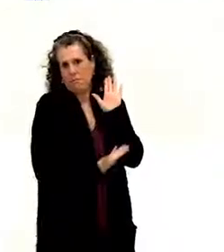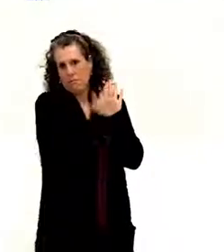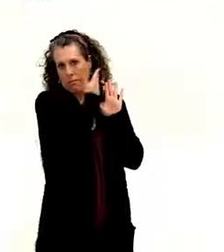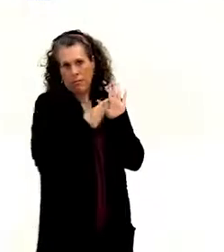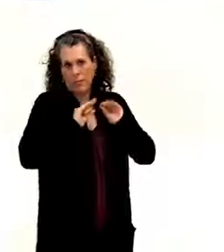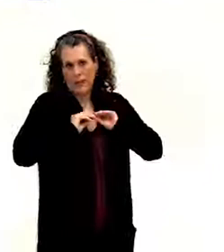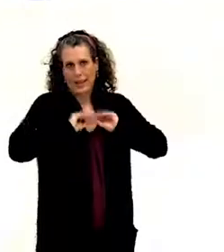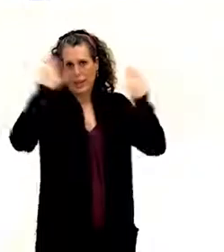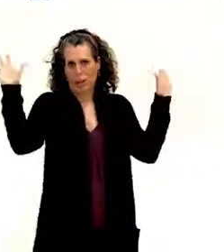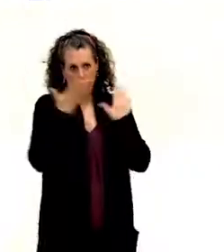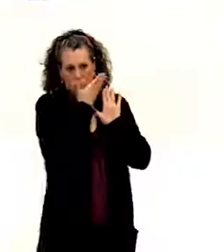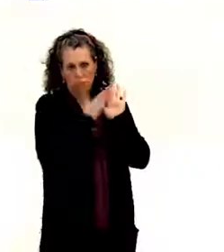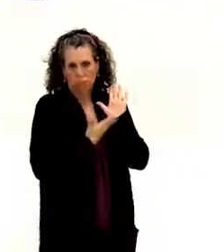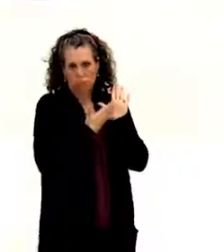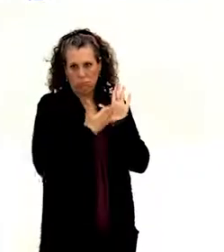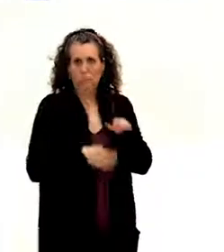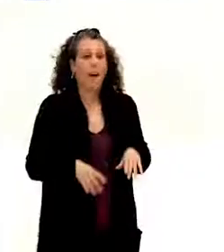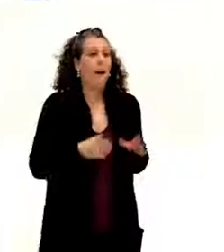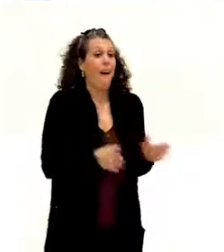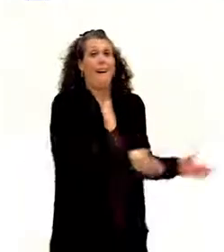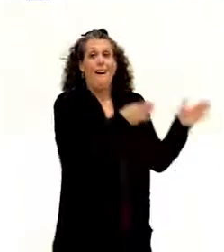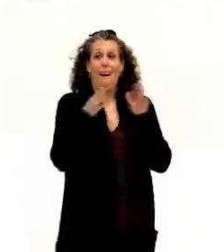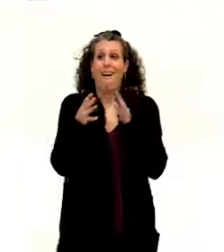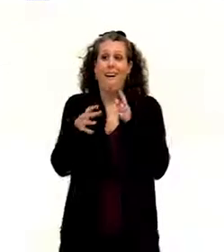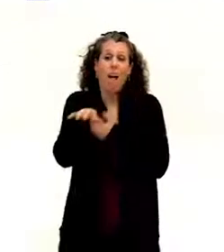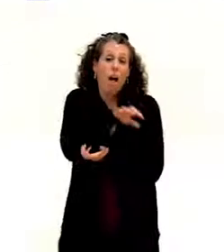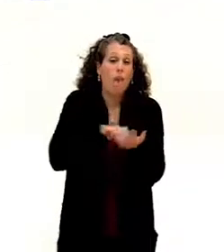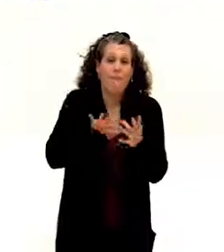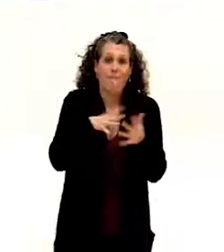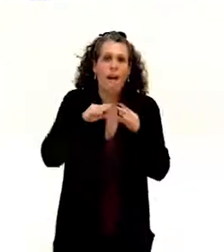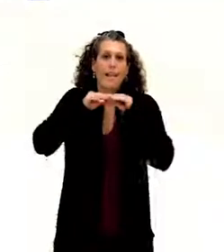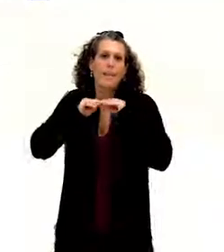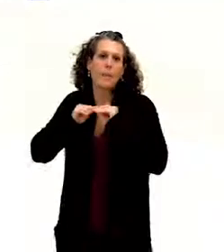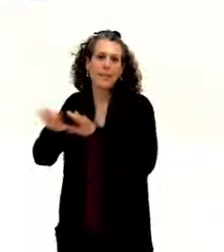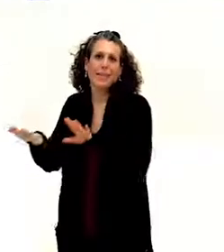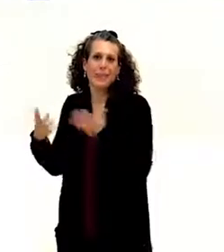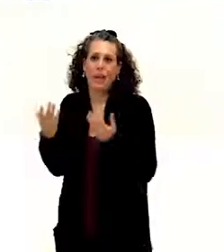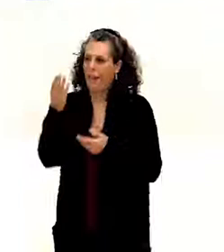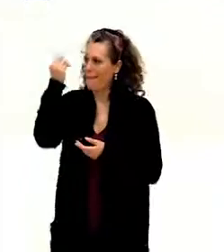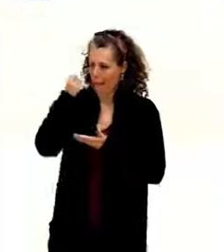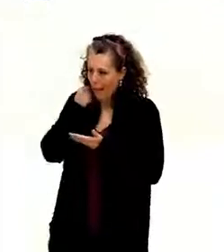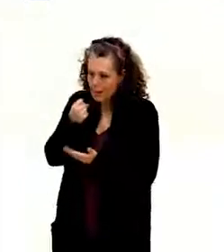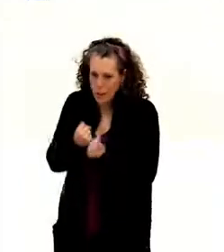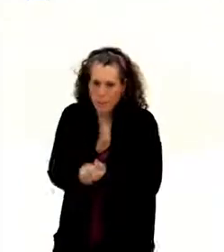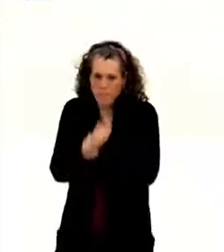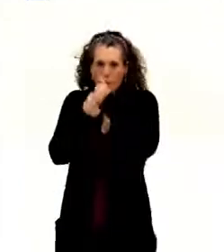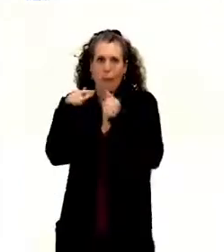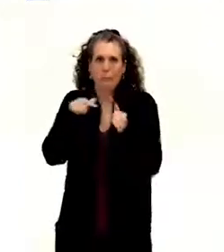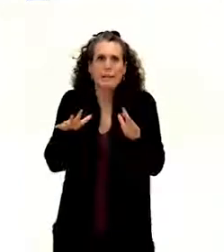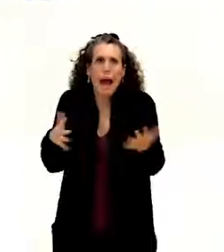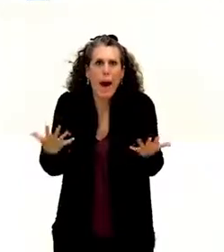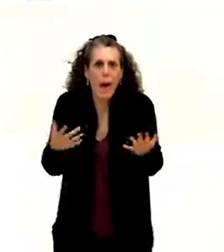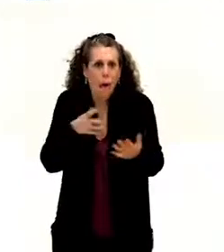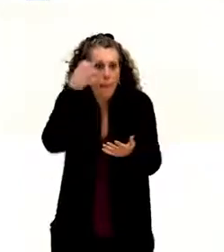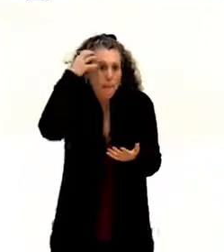problem is the implementation, which indicate one thing, how you're going to finance that, how the member states will